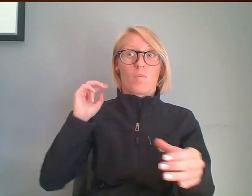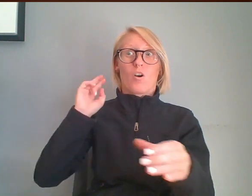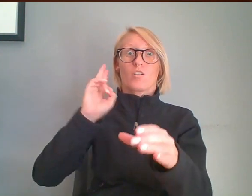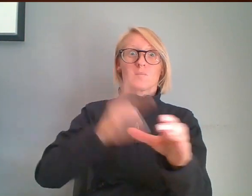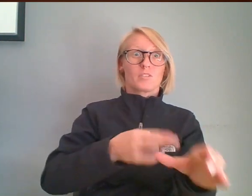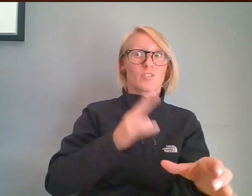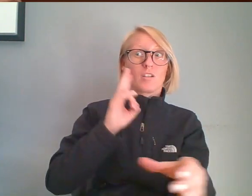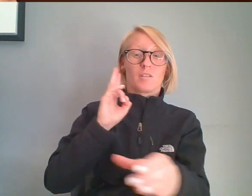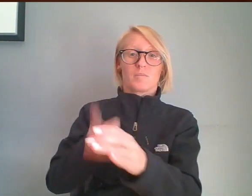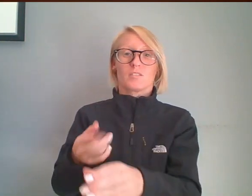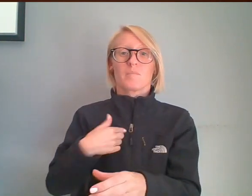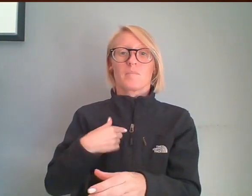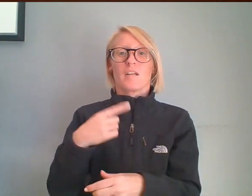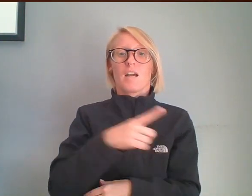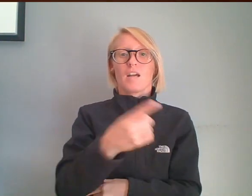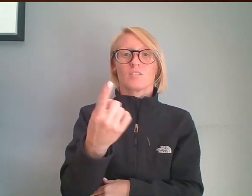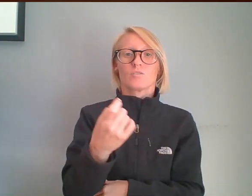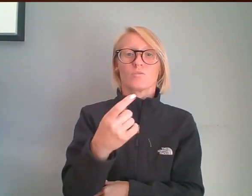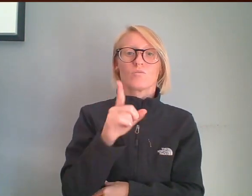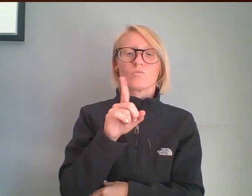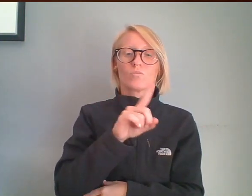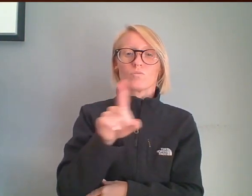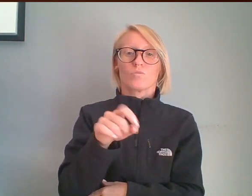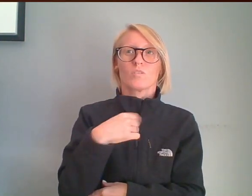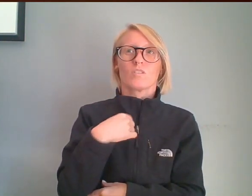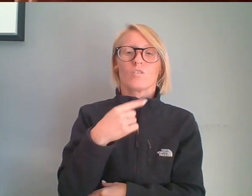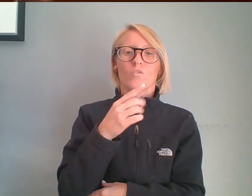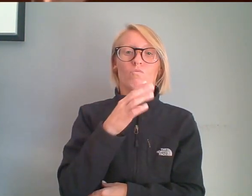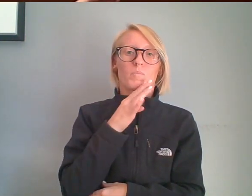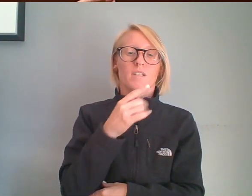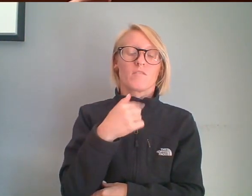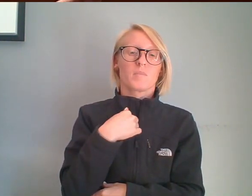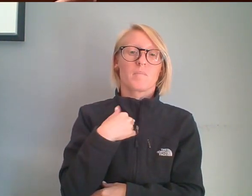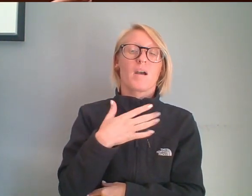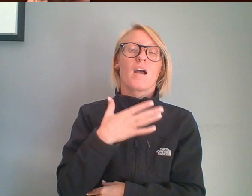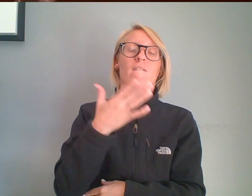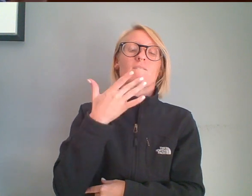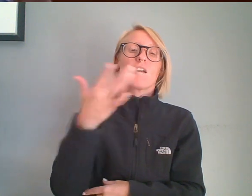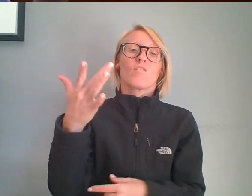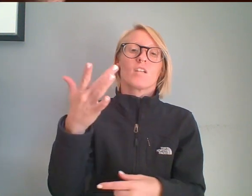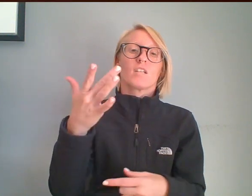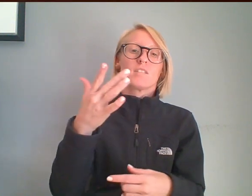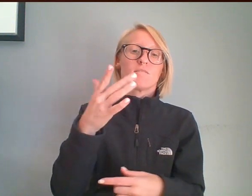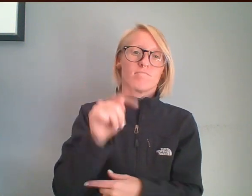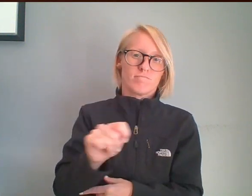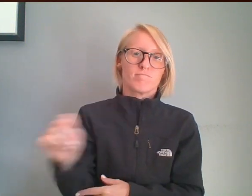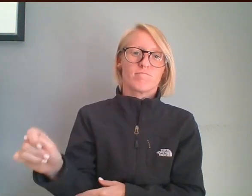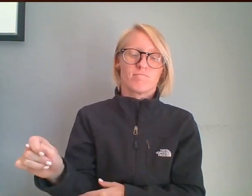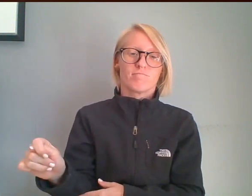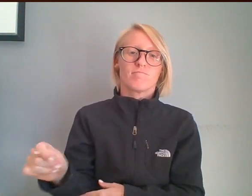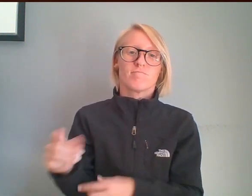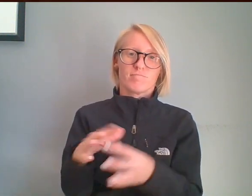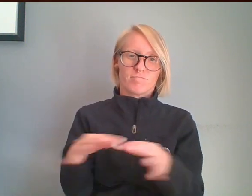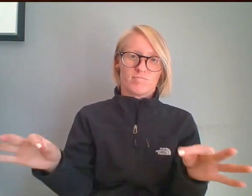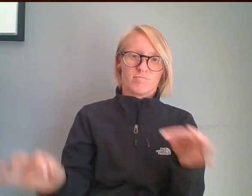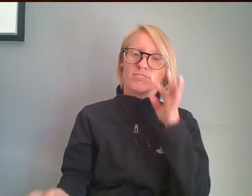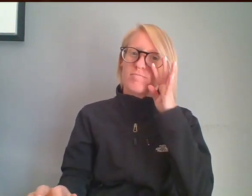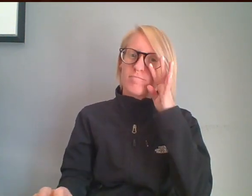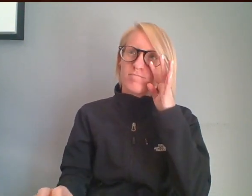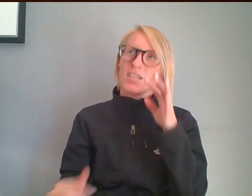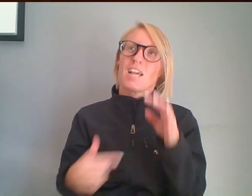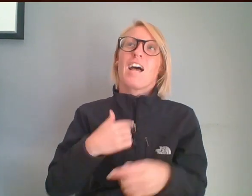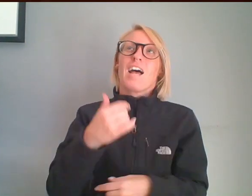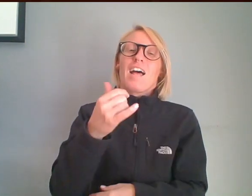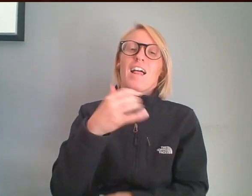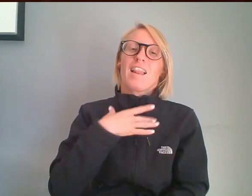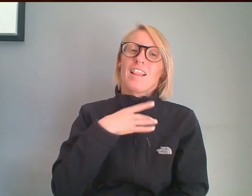I'm gonna ask you to repeat after me my favorite tongue twister. And I like this tongue twister because if you say it wrong, you say a naughty word.